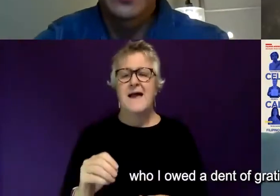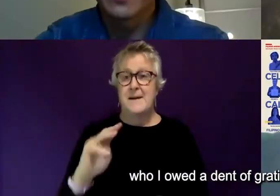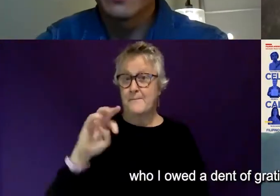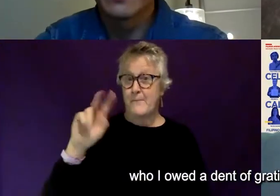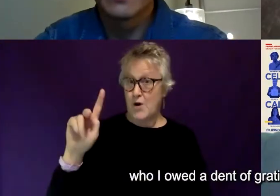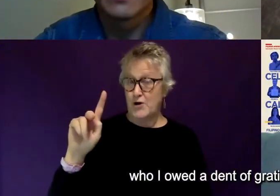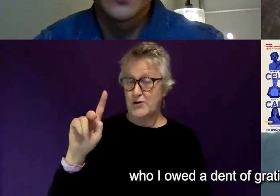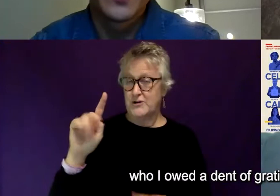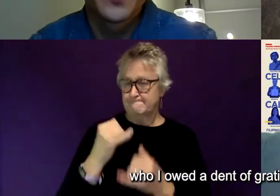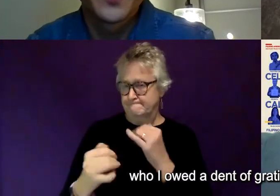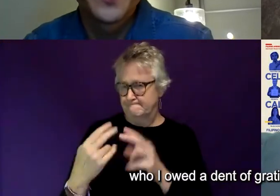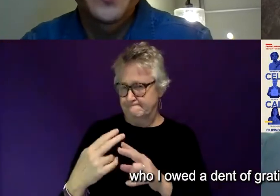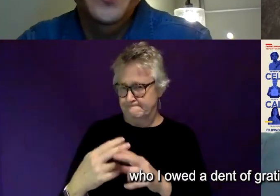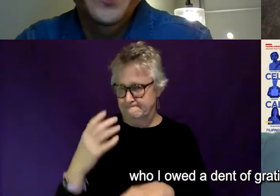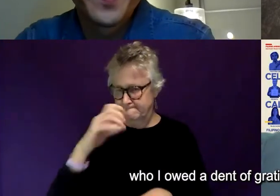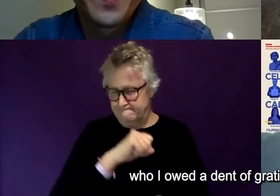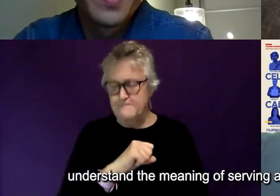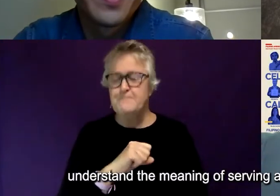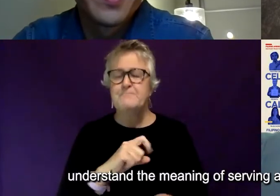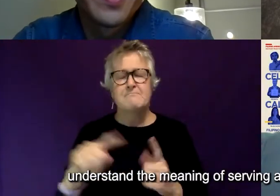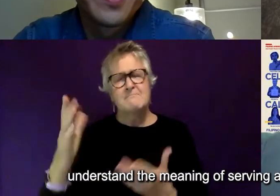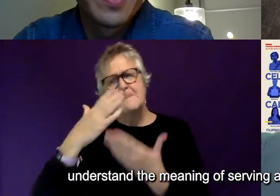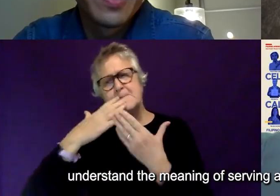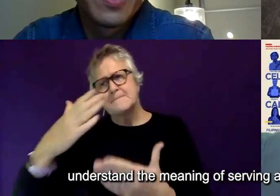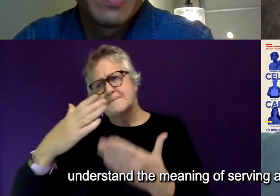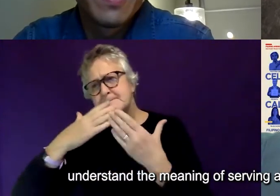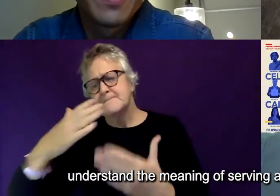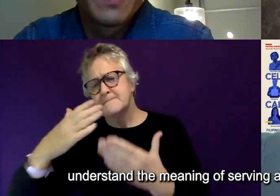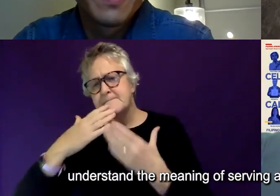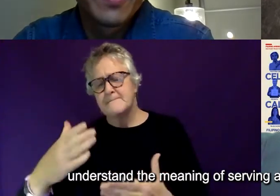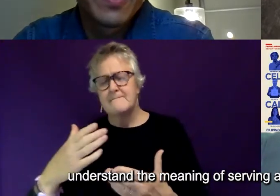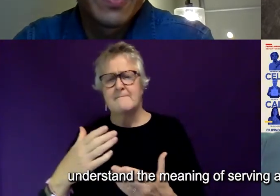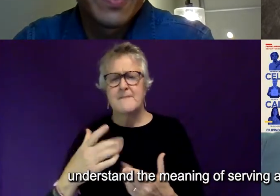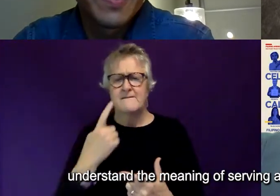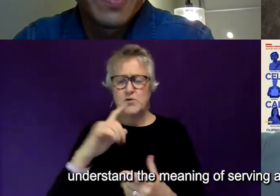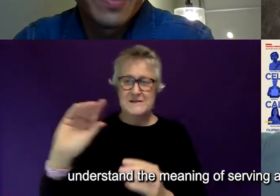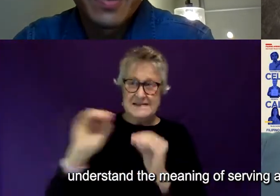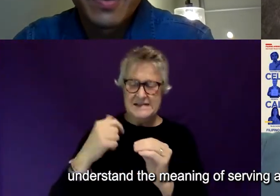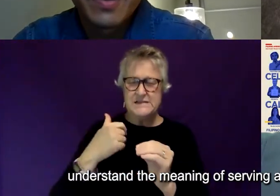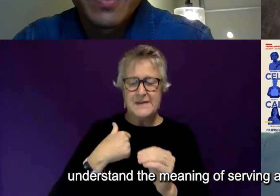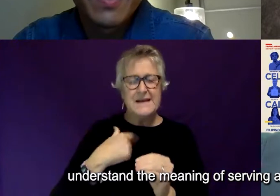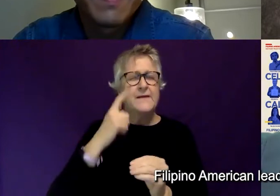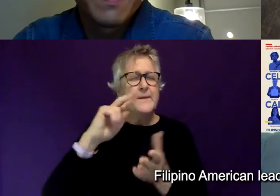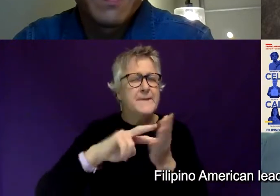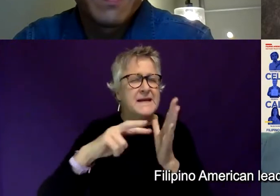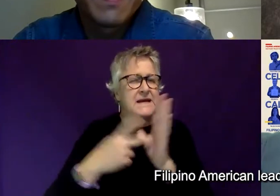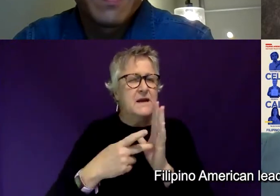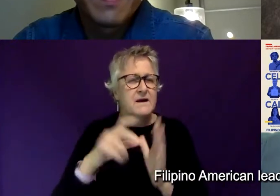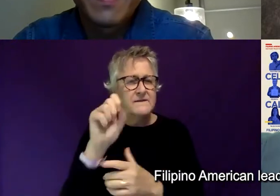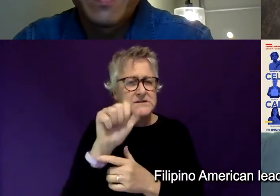a debt of gratitude to for helping me understand the meaning of serving and in the capacity of